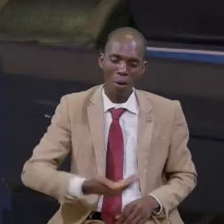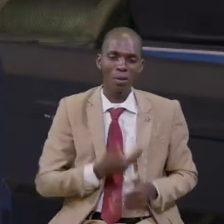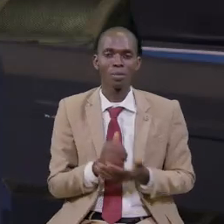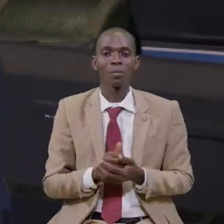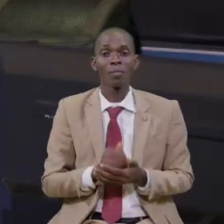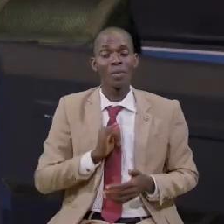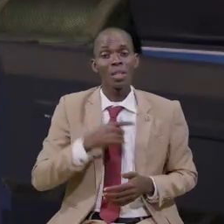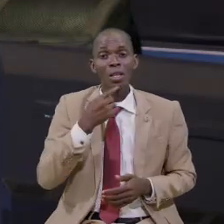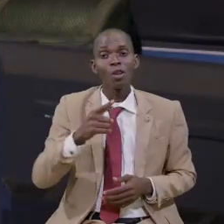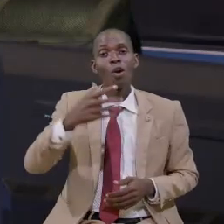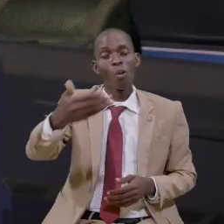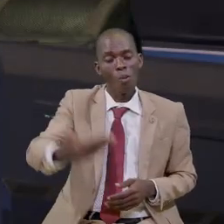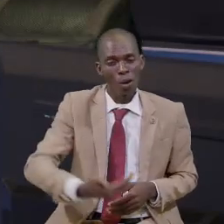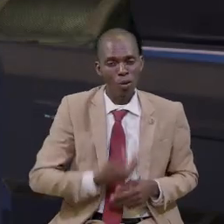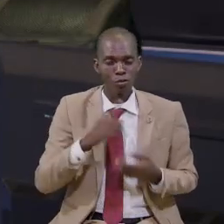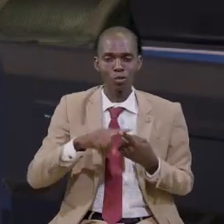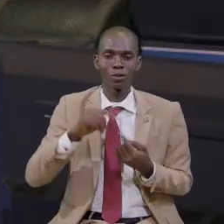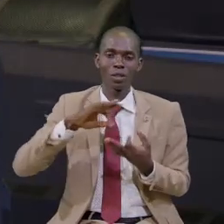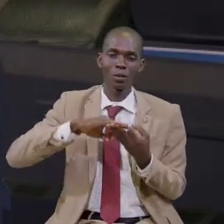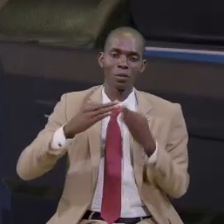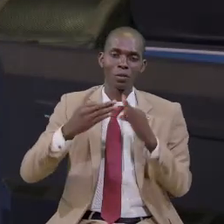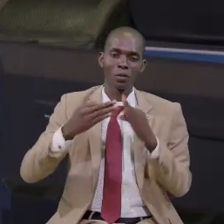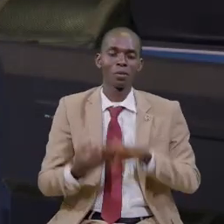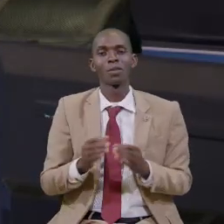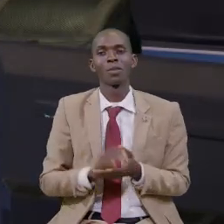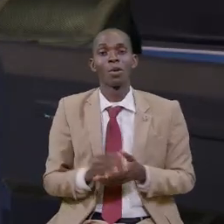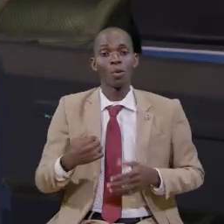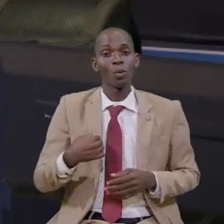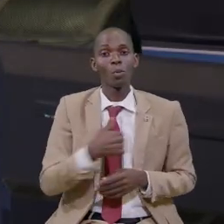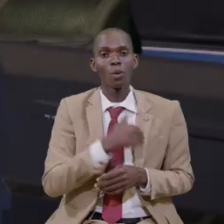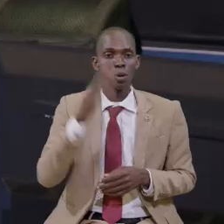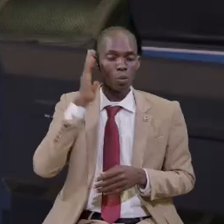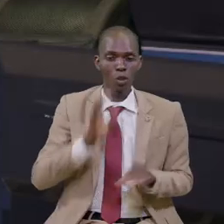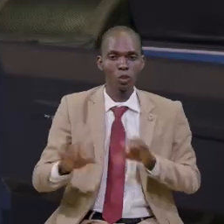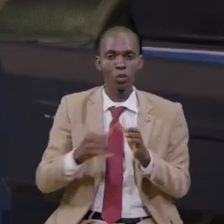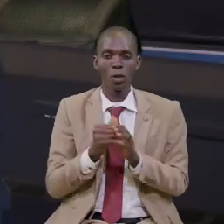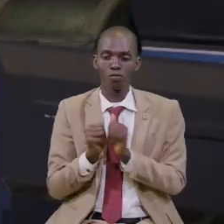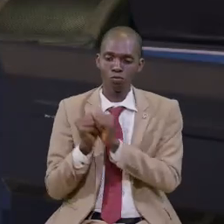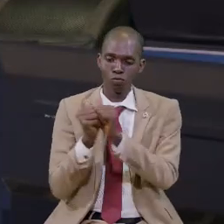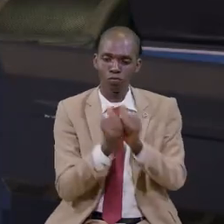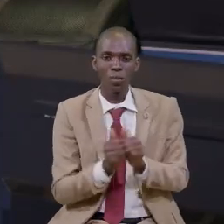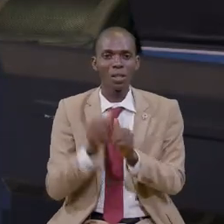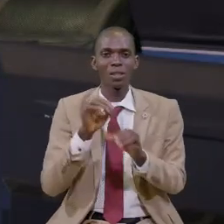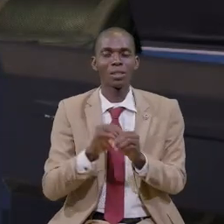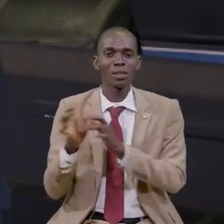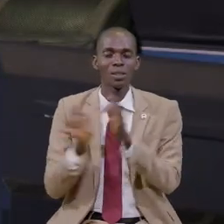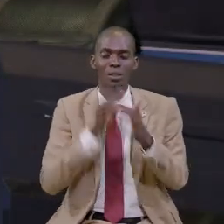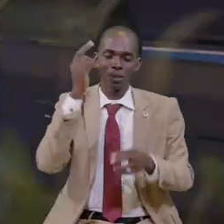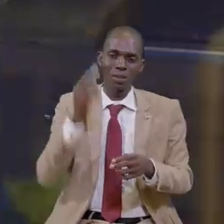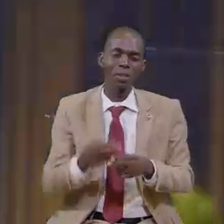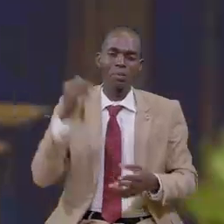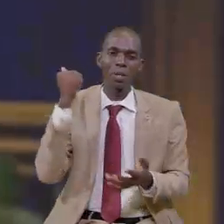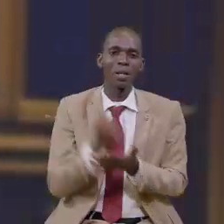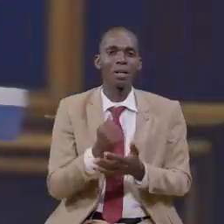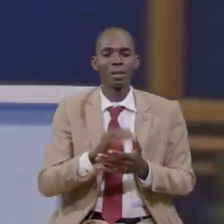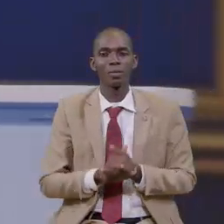the fold. We will do it together in Jesus' name. Amen. Number